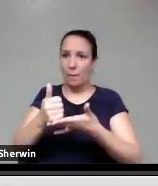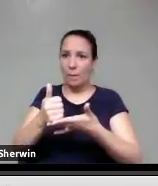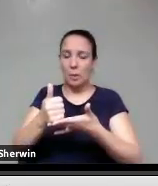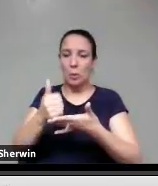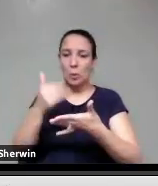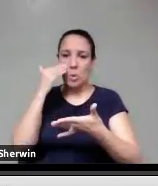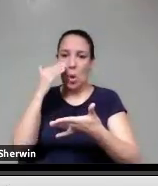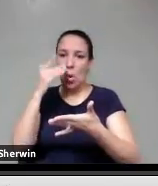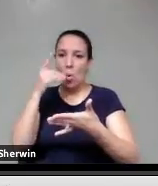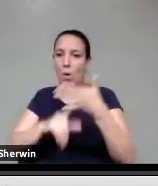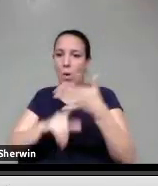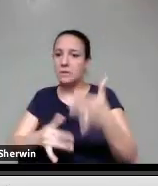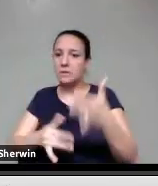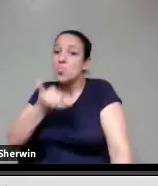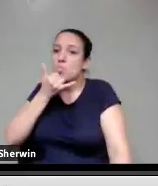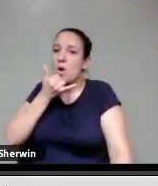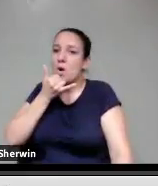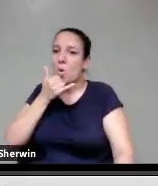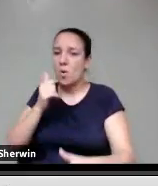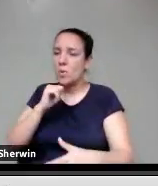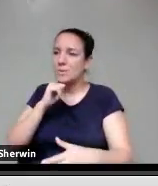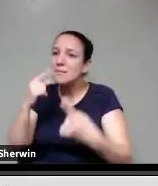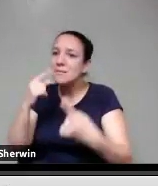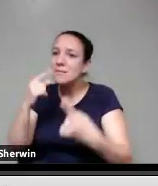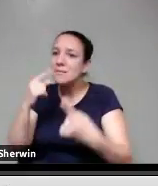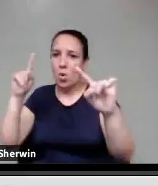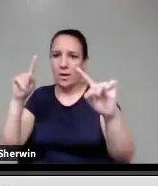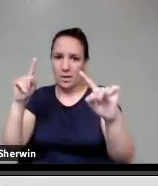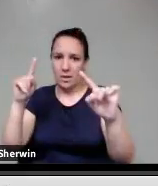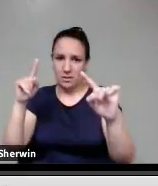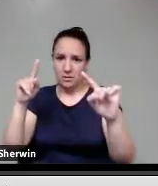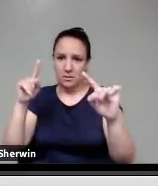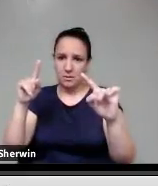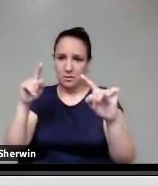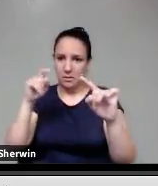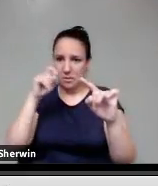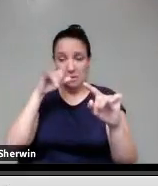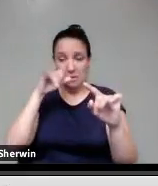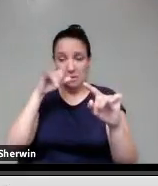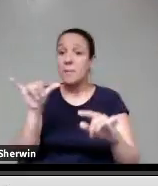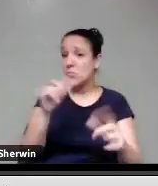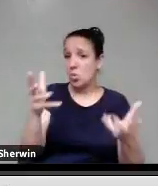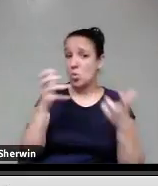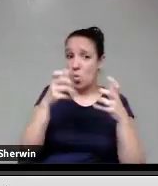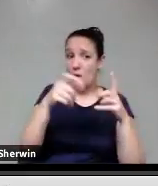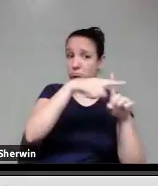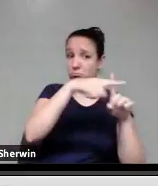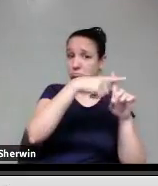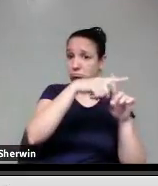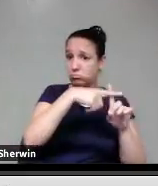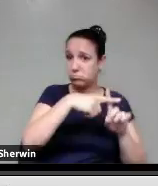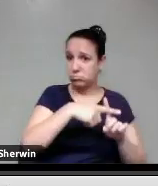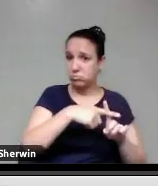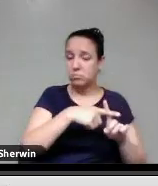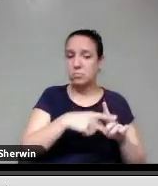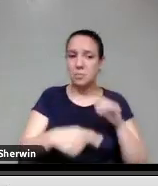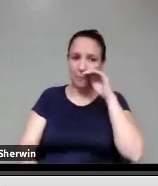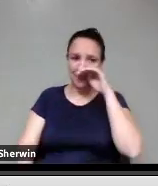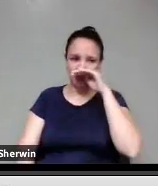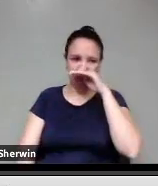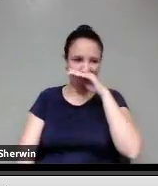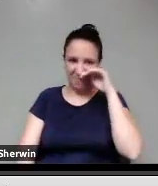can use. You could, as we said, you can do face-to-face, which can involve people just talking at the circulation